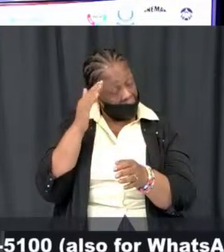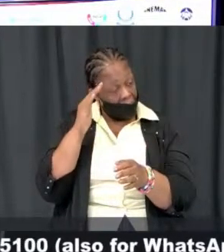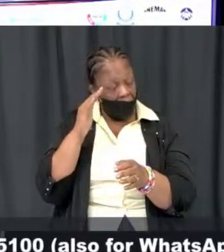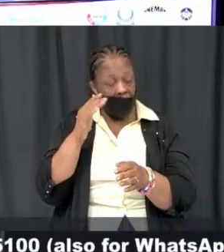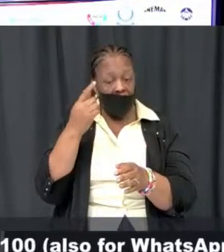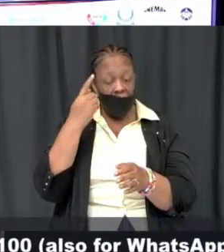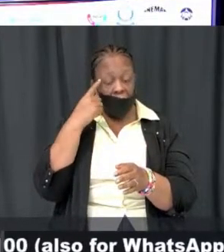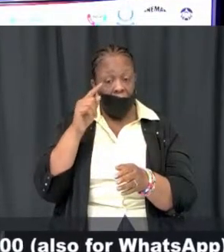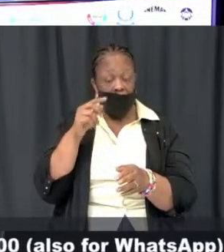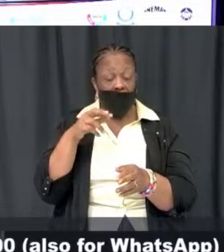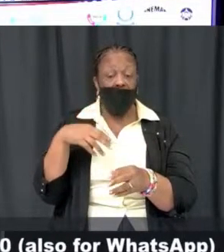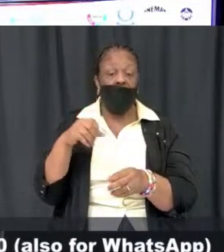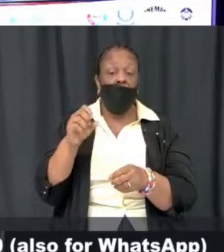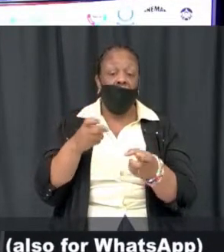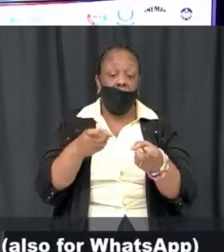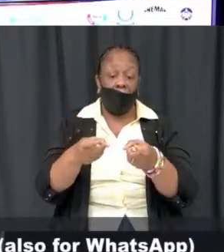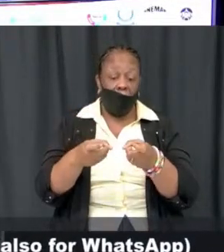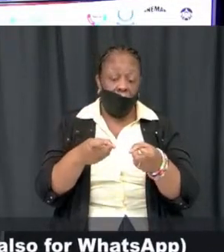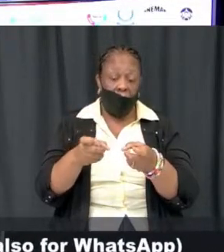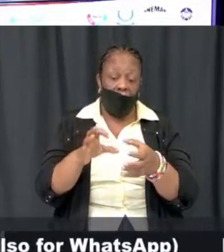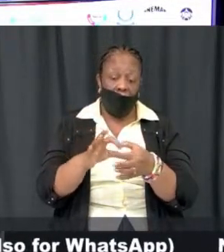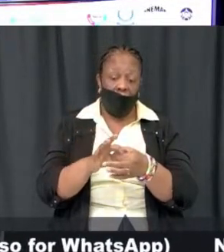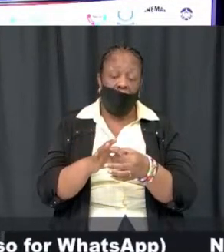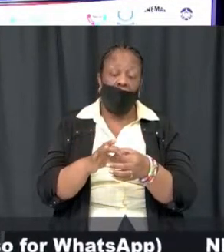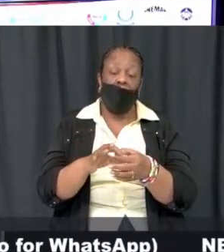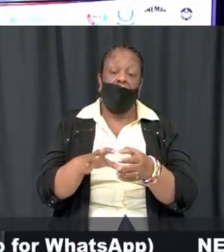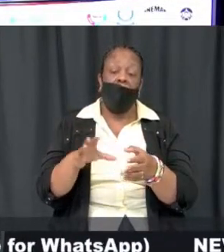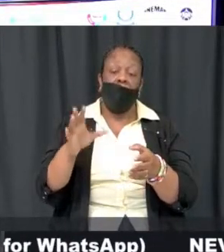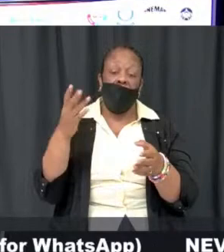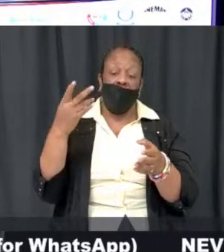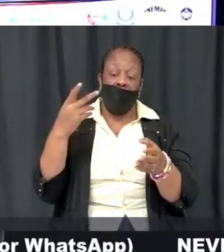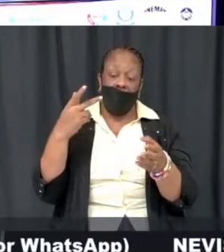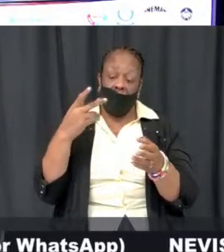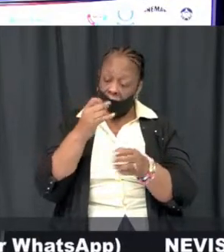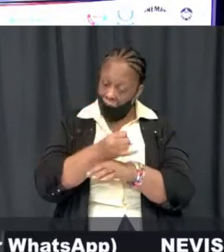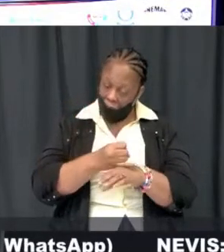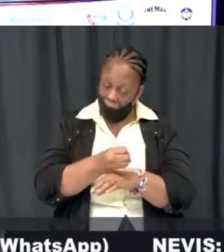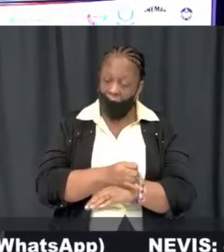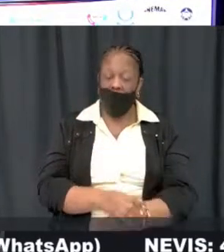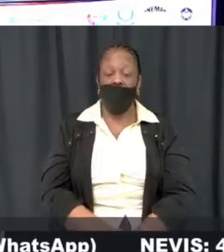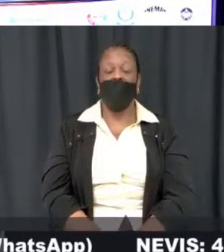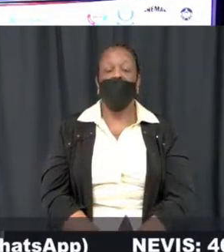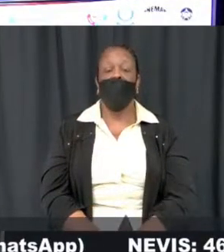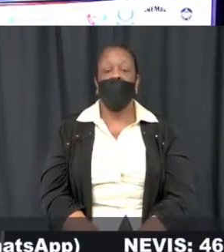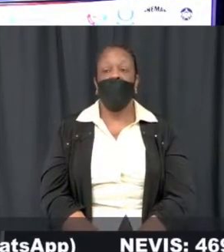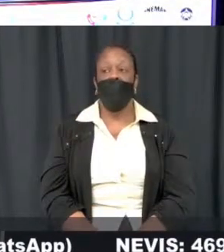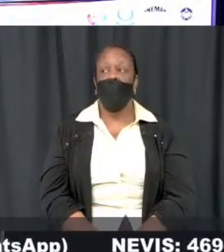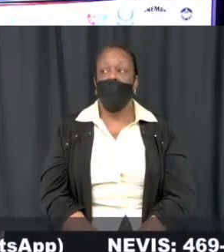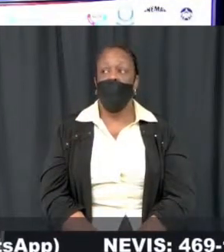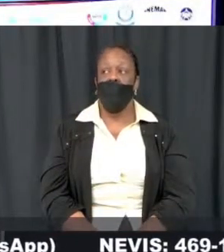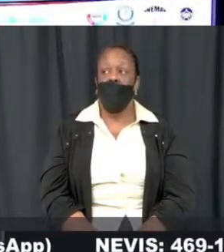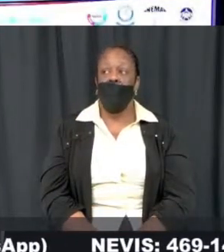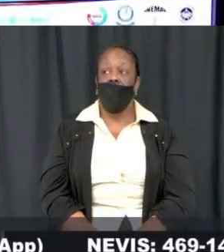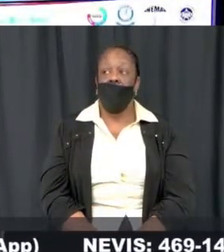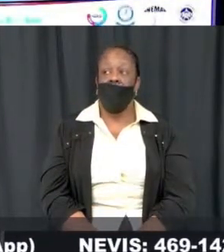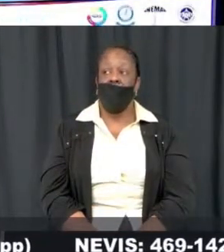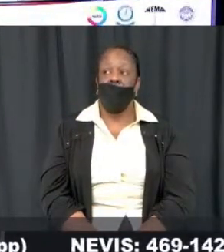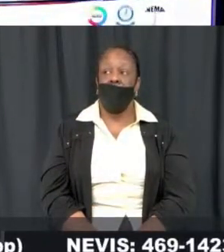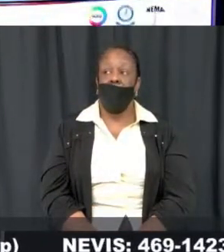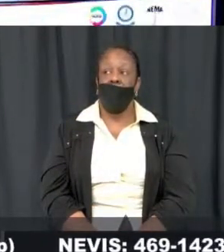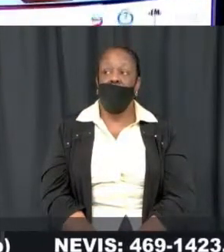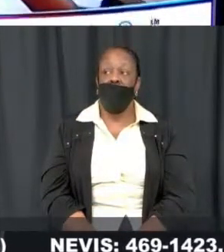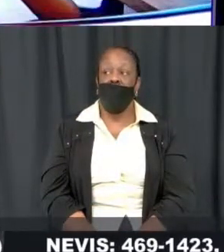of our society, our economy. Just today, I was approached to find out